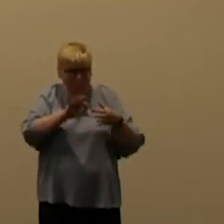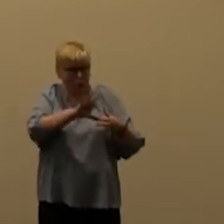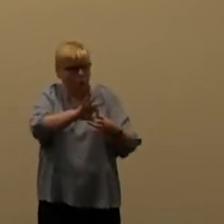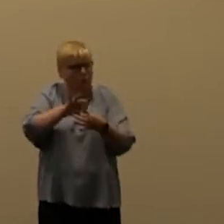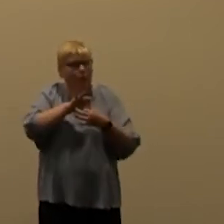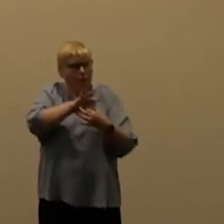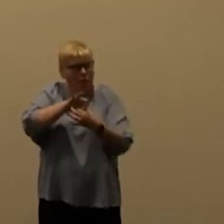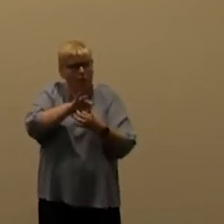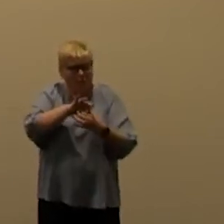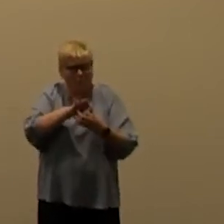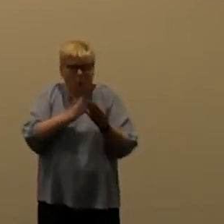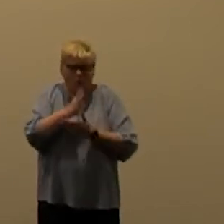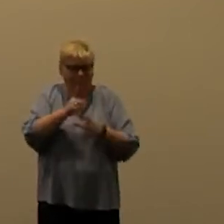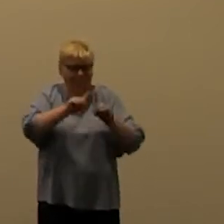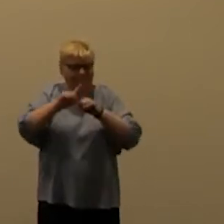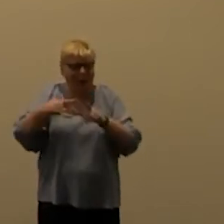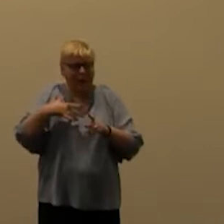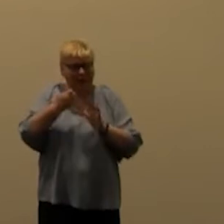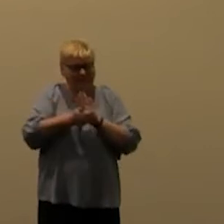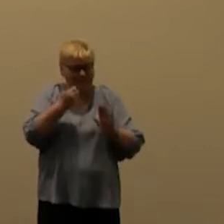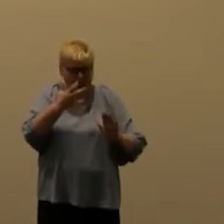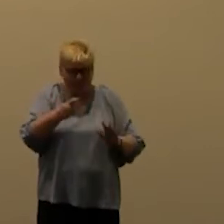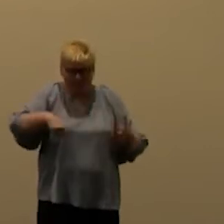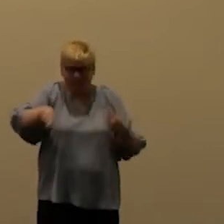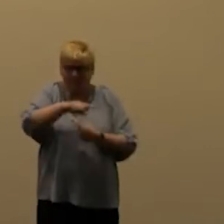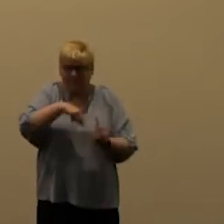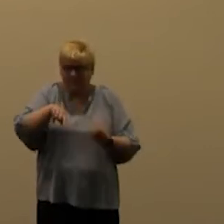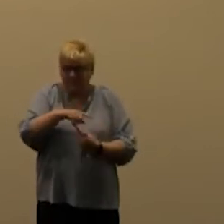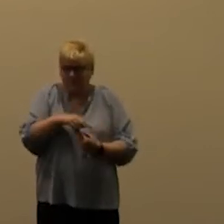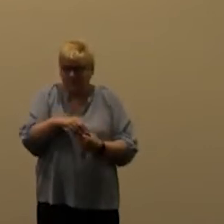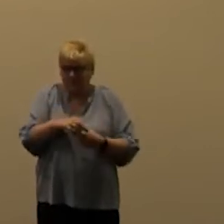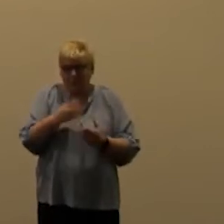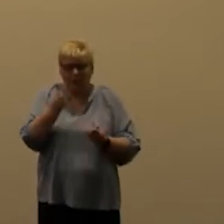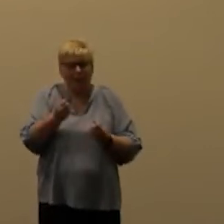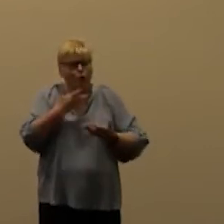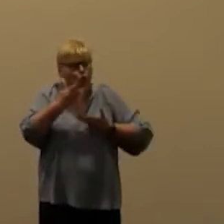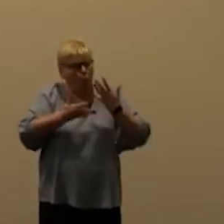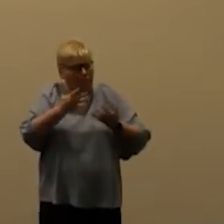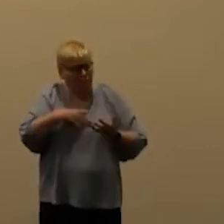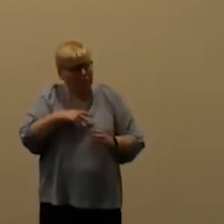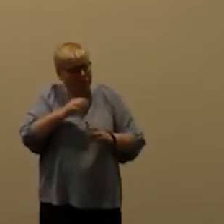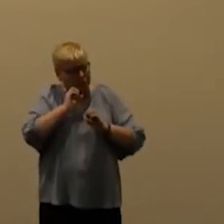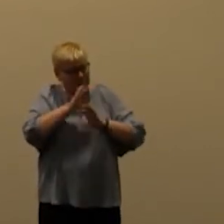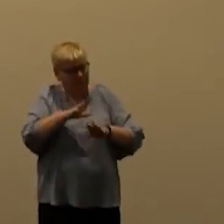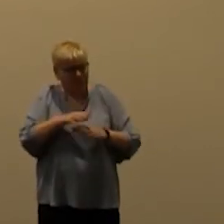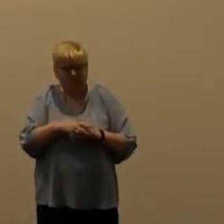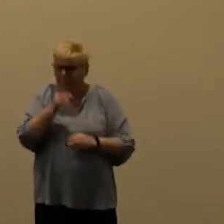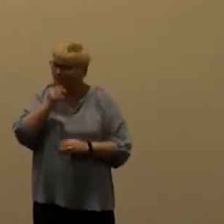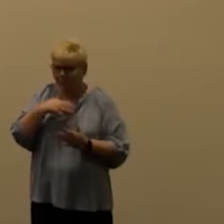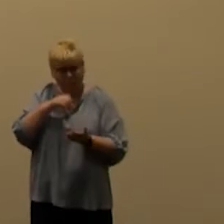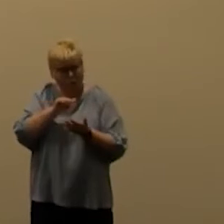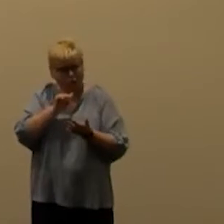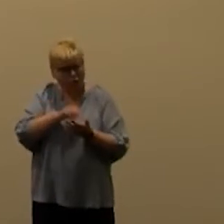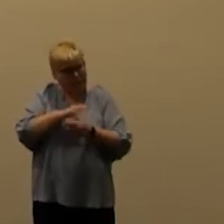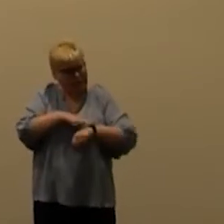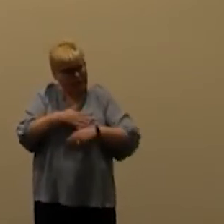all of the different life experiences that we've had. And there's actually a story I really want to tell, and I think here is where I'm meant to be telling it.